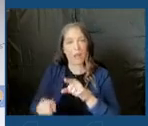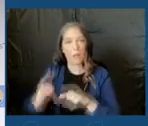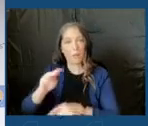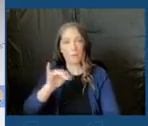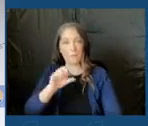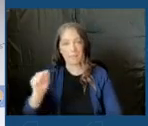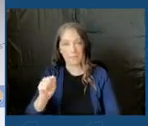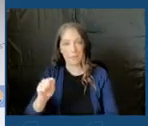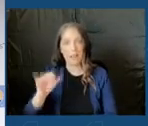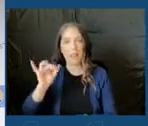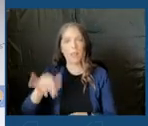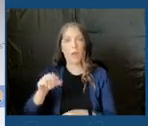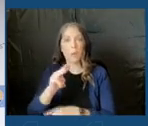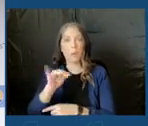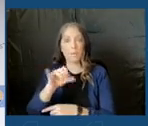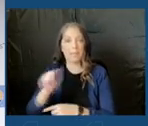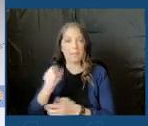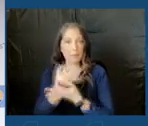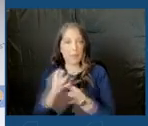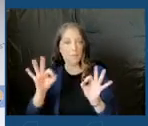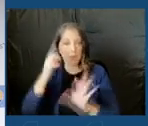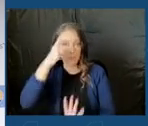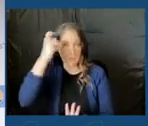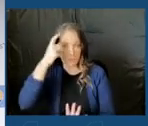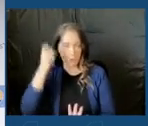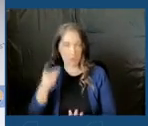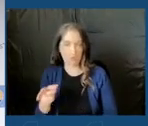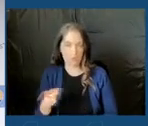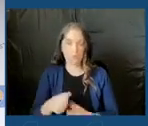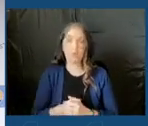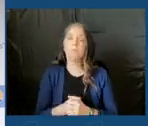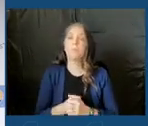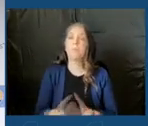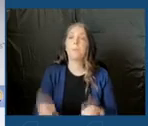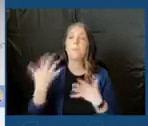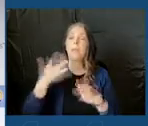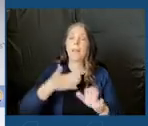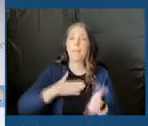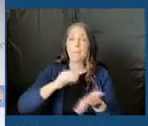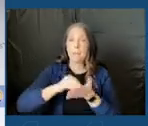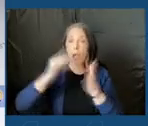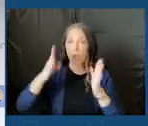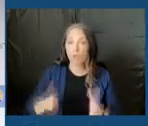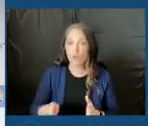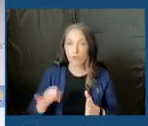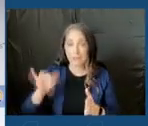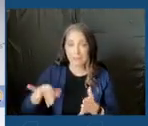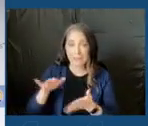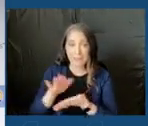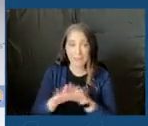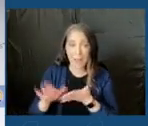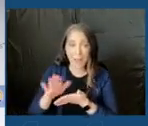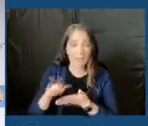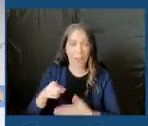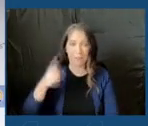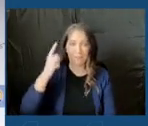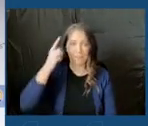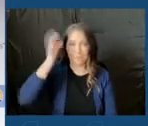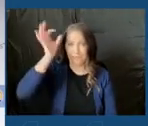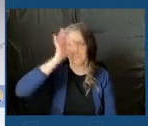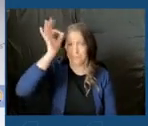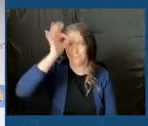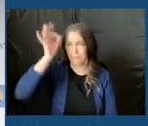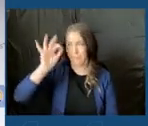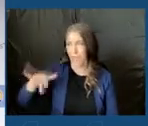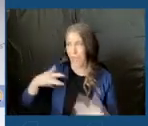Mississippi Freedom Summer. A lot of my students at Columbia have no recollection of that event. We don't teach